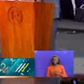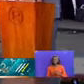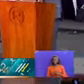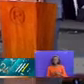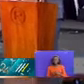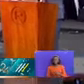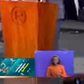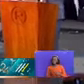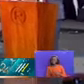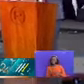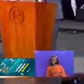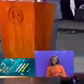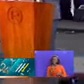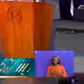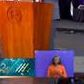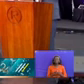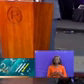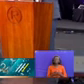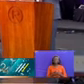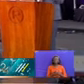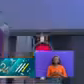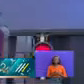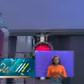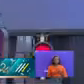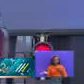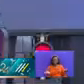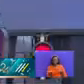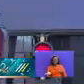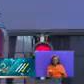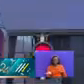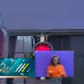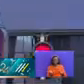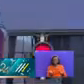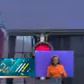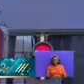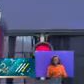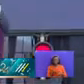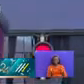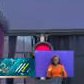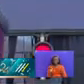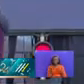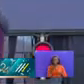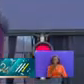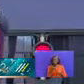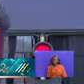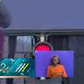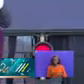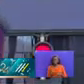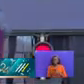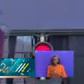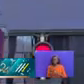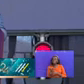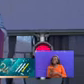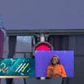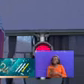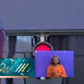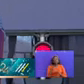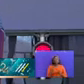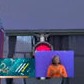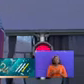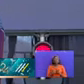study anywhere witchcraft drives sound drives in South Africa I was taken to the market